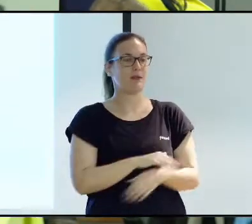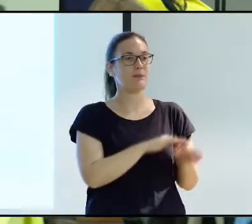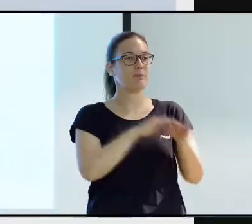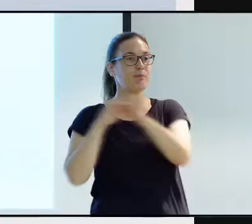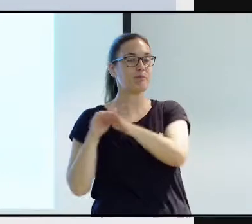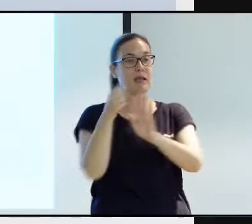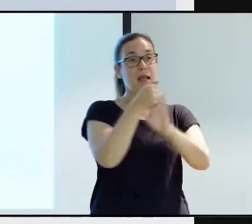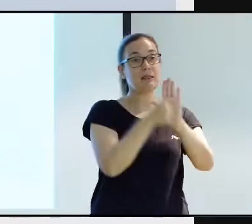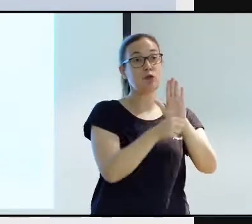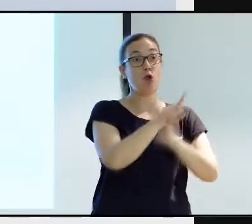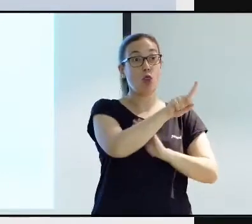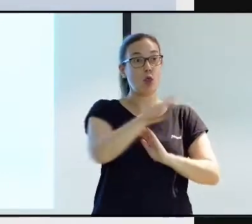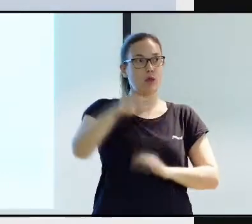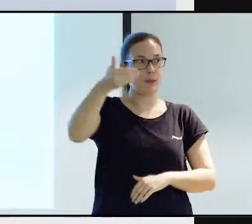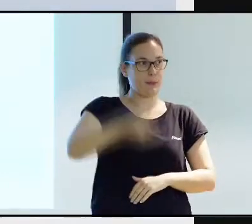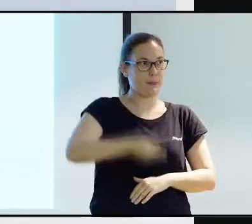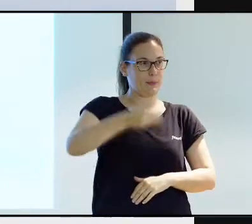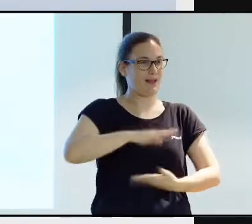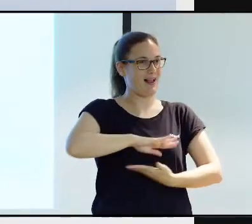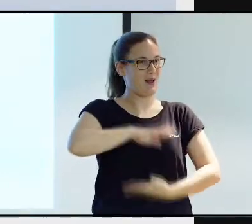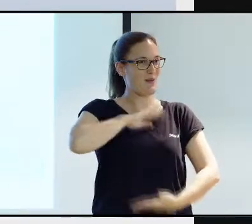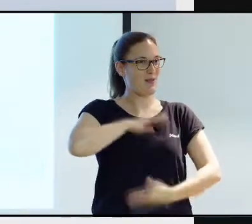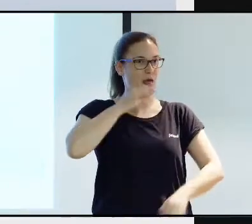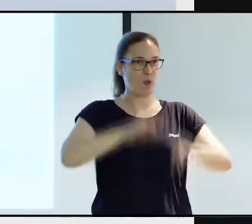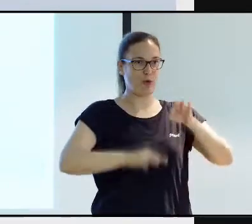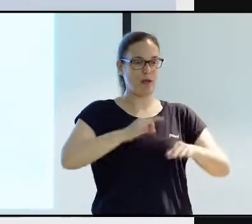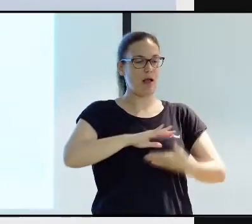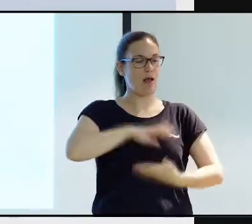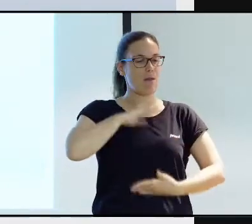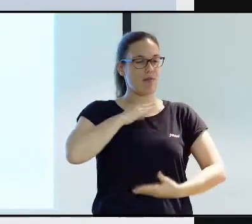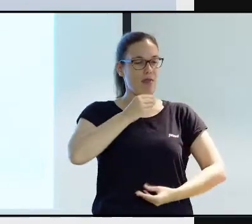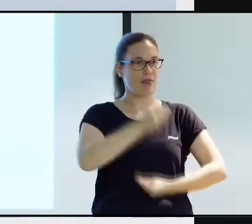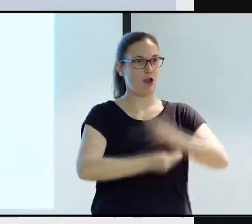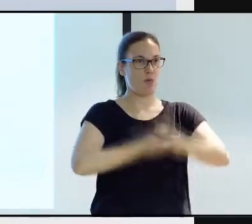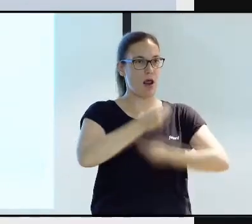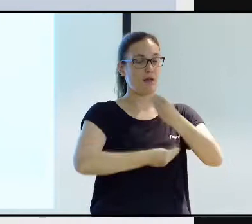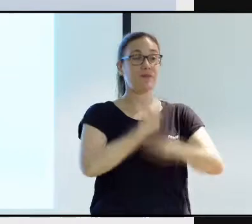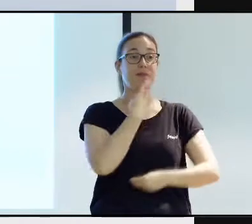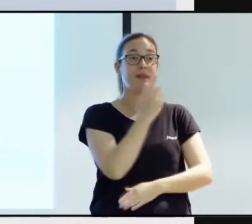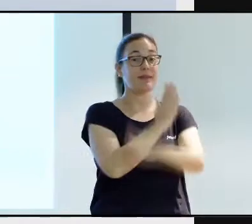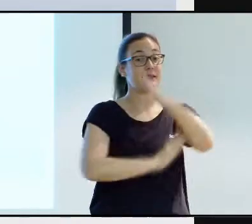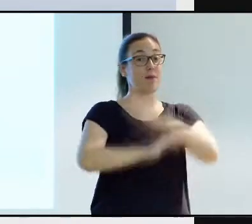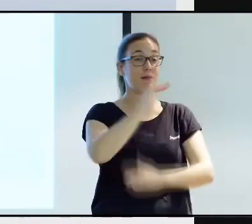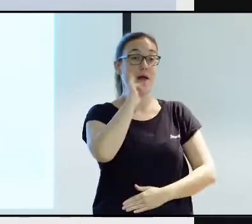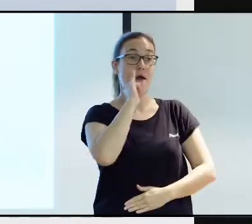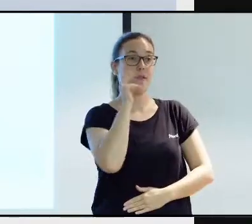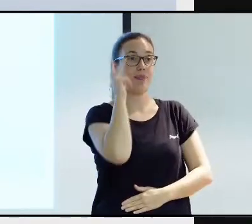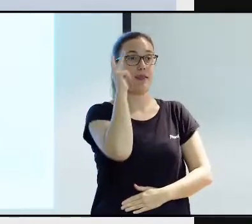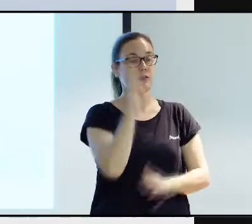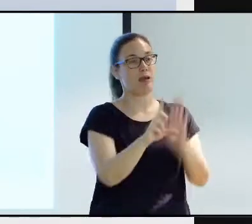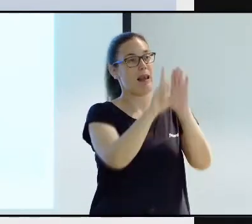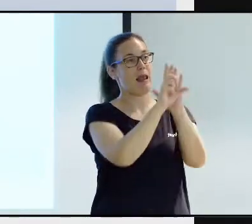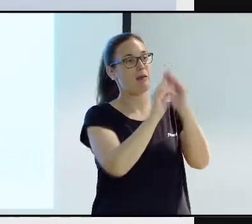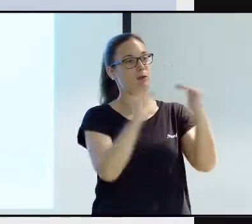12, in my opinion, is key because it says that people with a disability